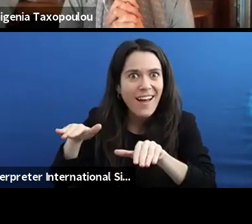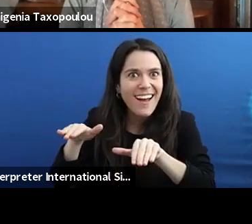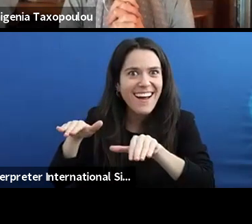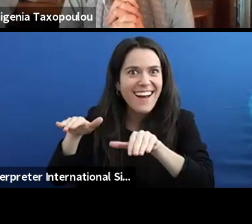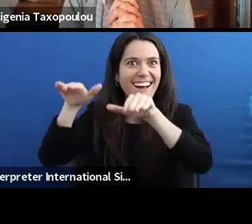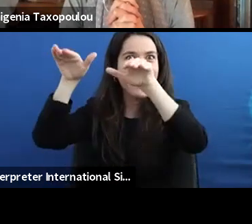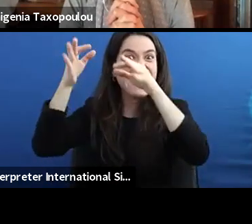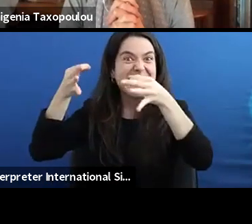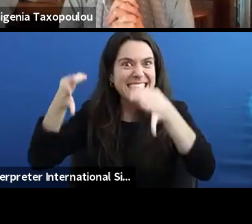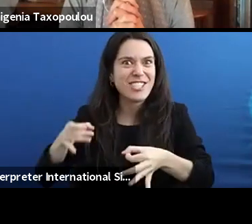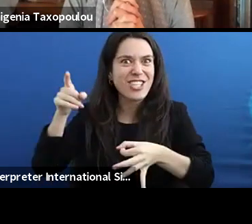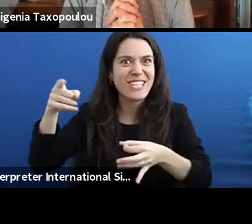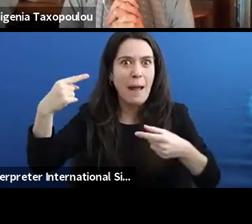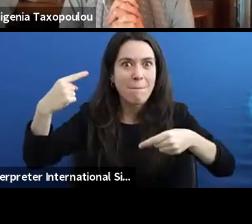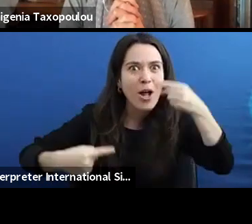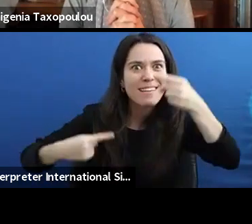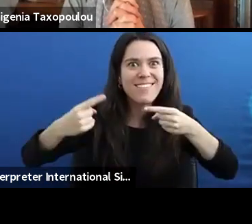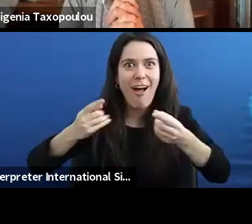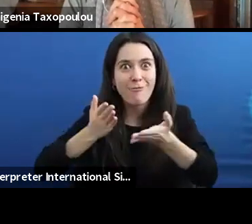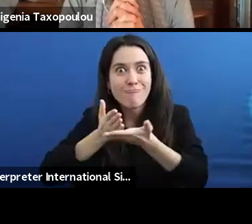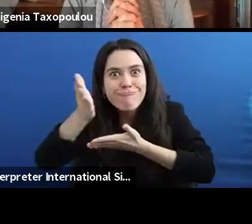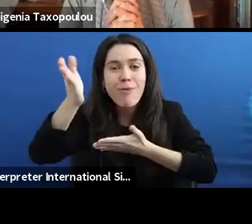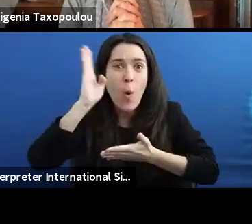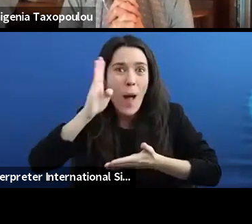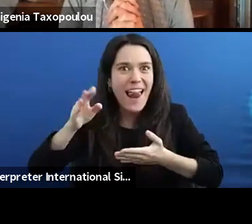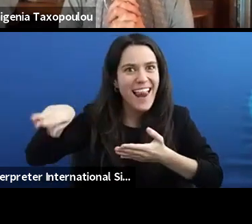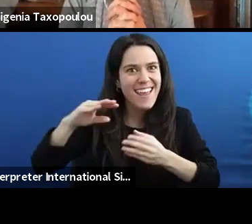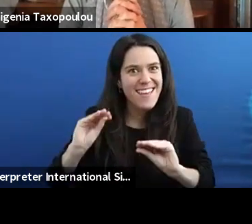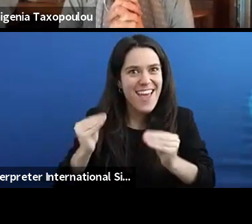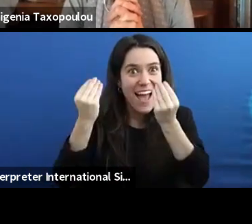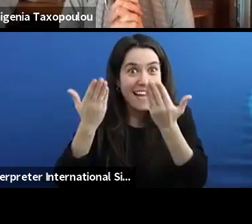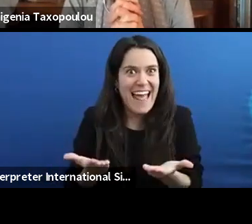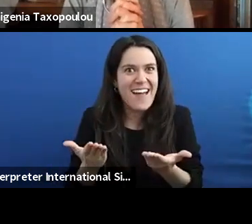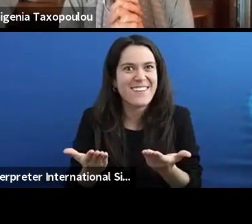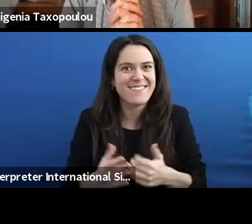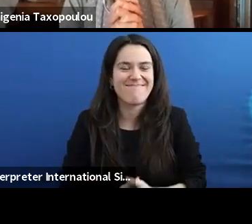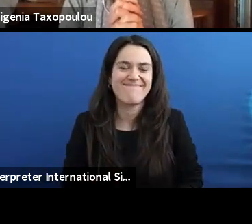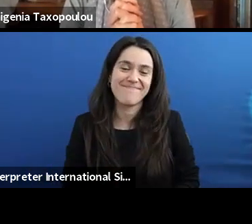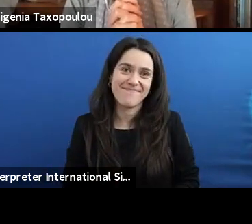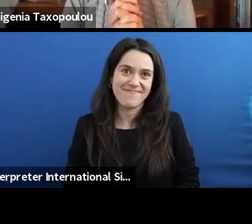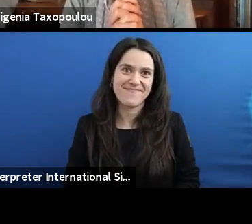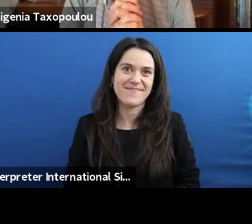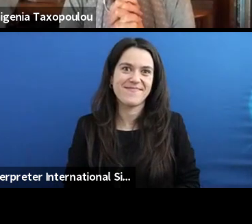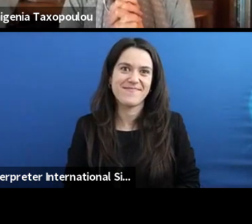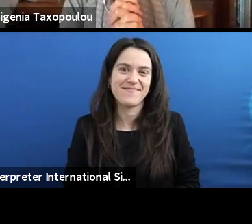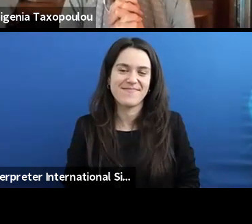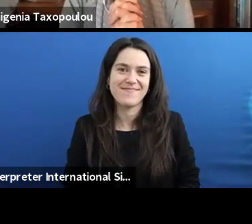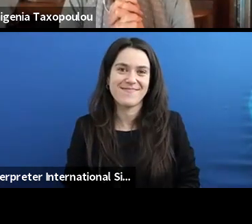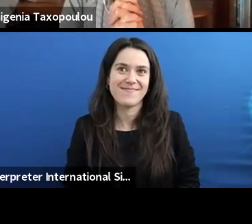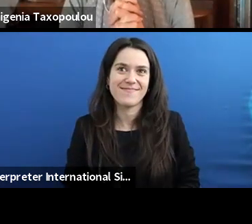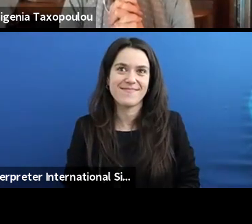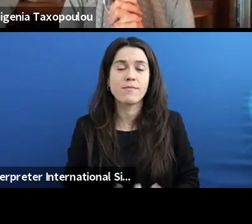the everyday life choices. And another thing that I've actually come in my mind is